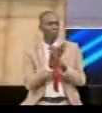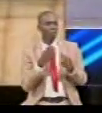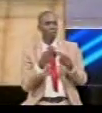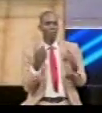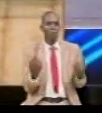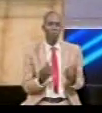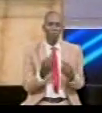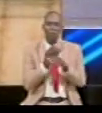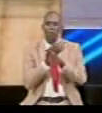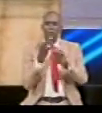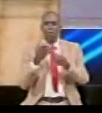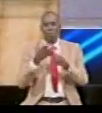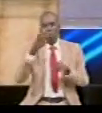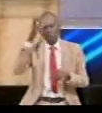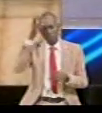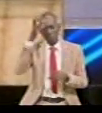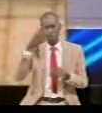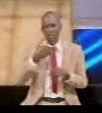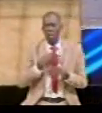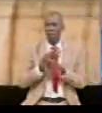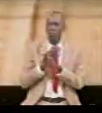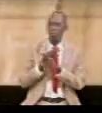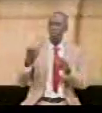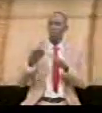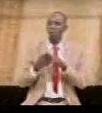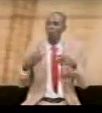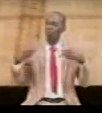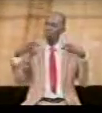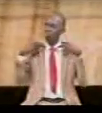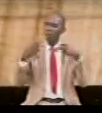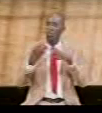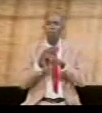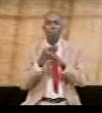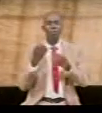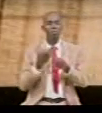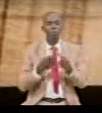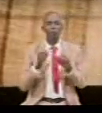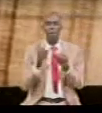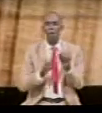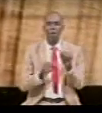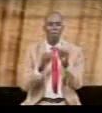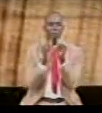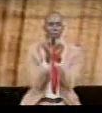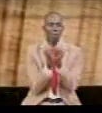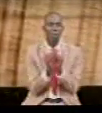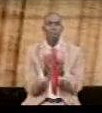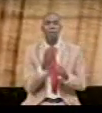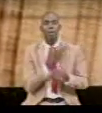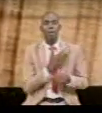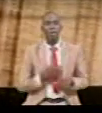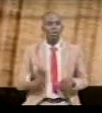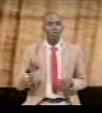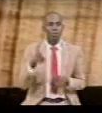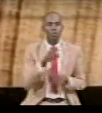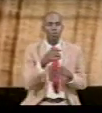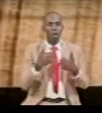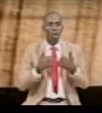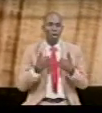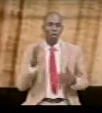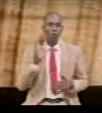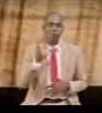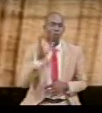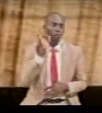from Satan, and free from every yoke, and free from every bondage, and ye have your fruit unto